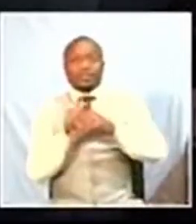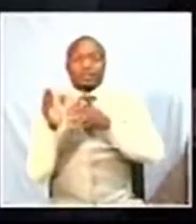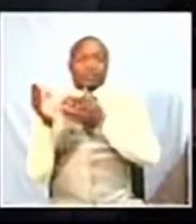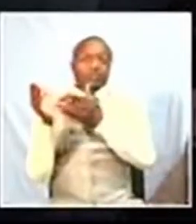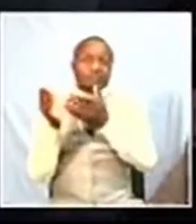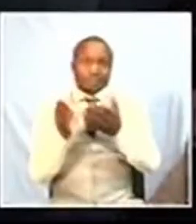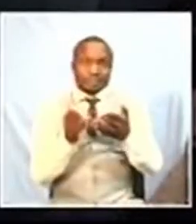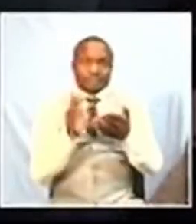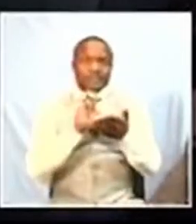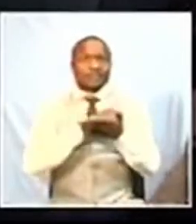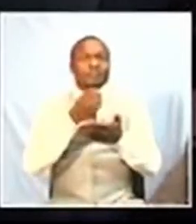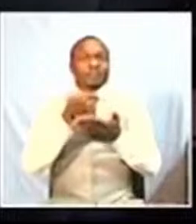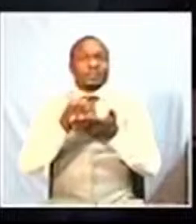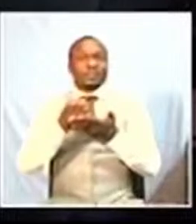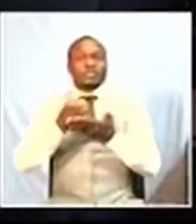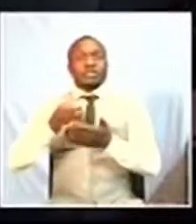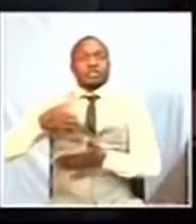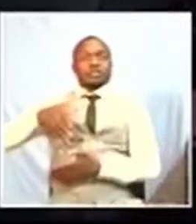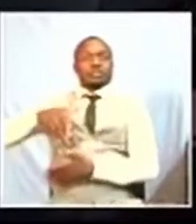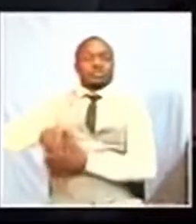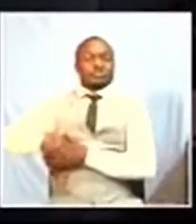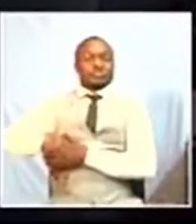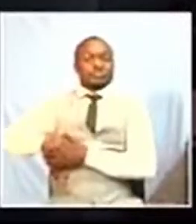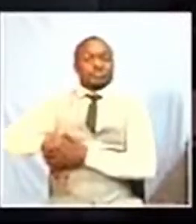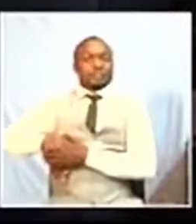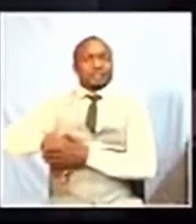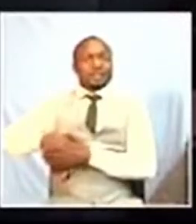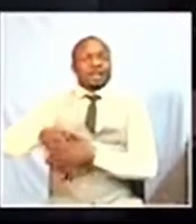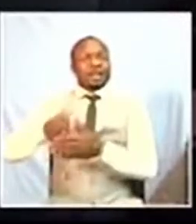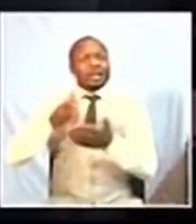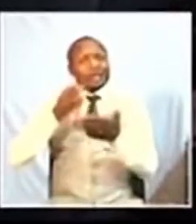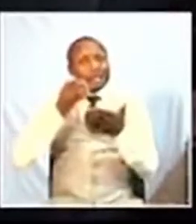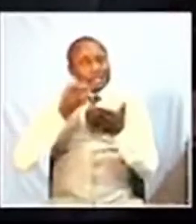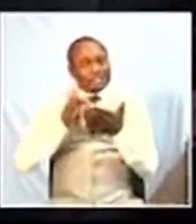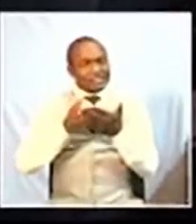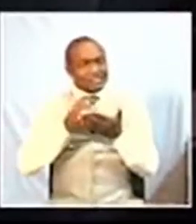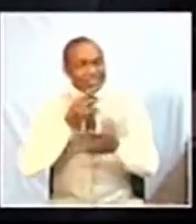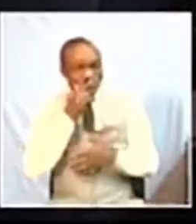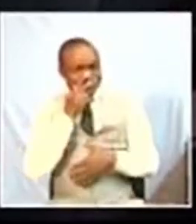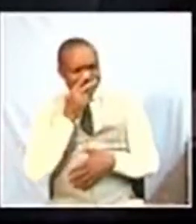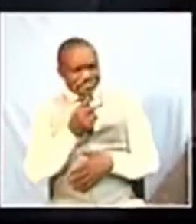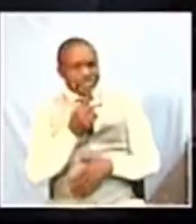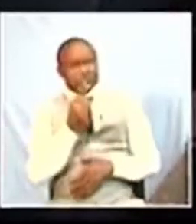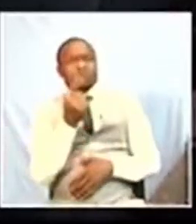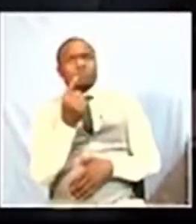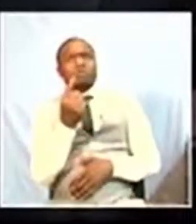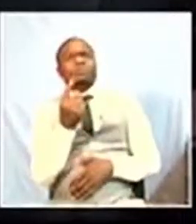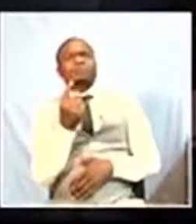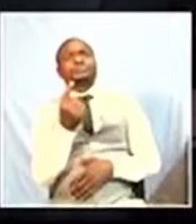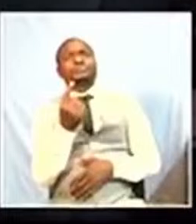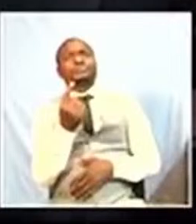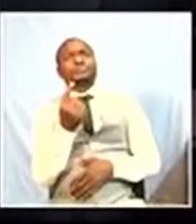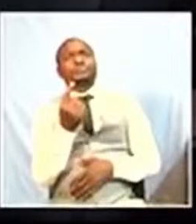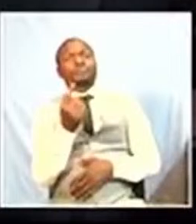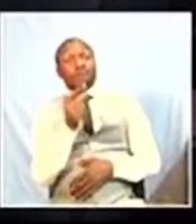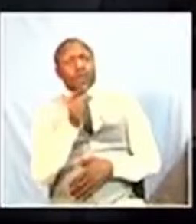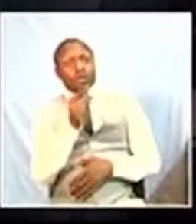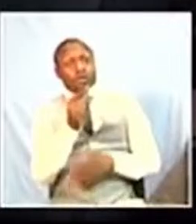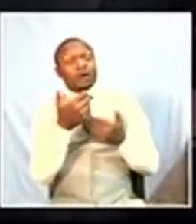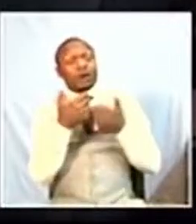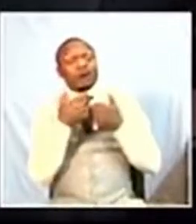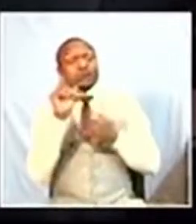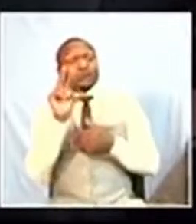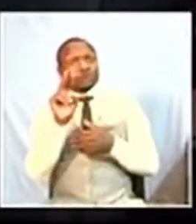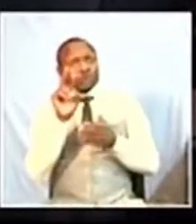the pockets. So here, I'm only seeing one here. You have two in